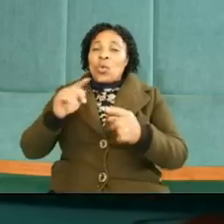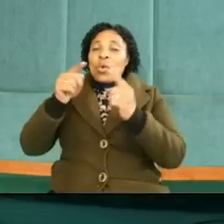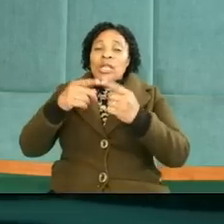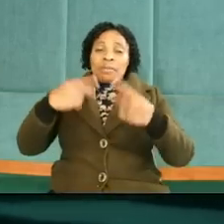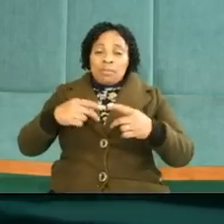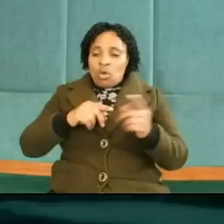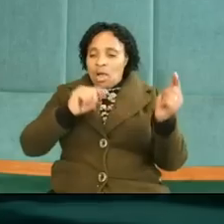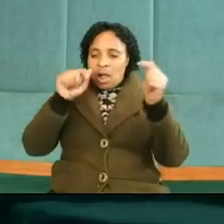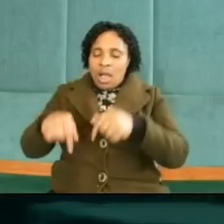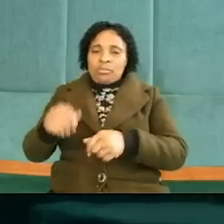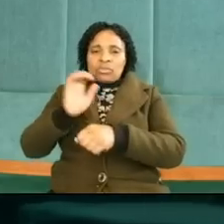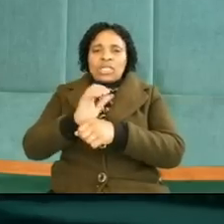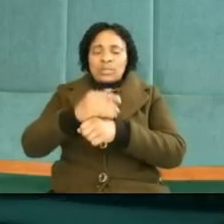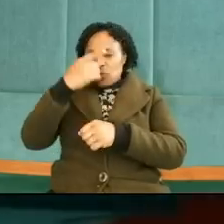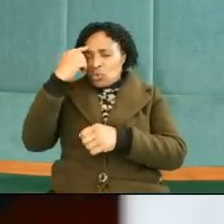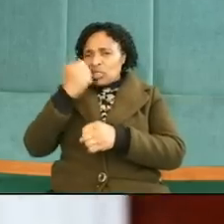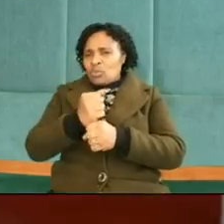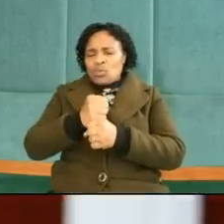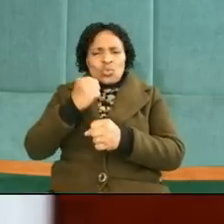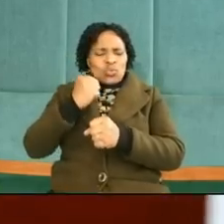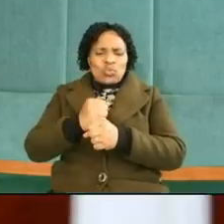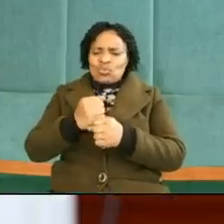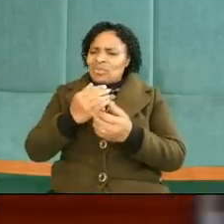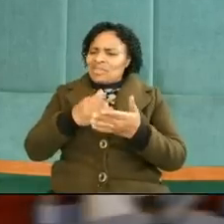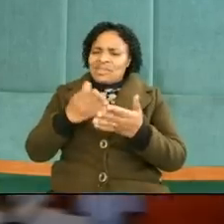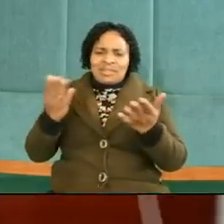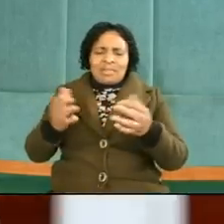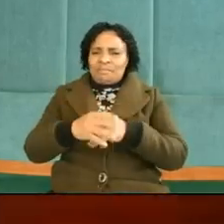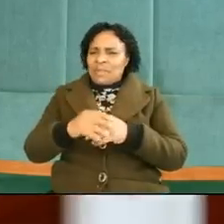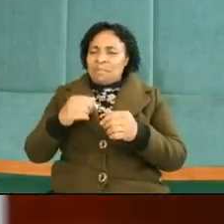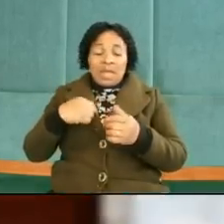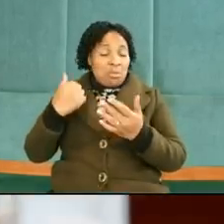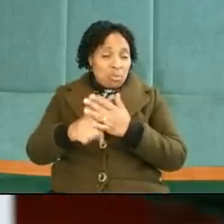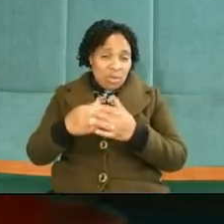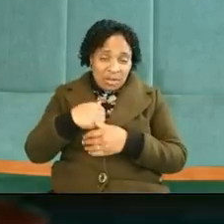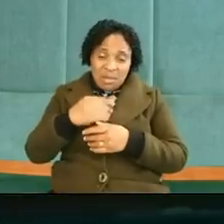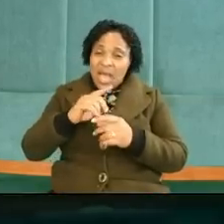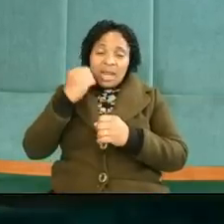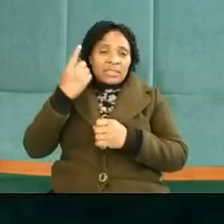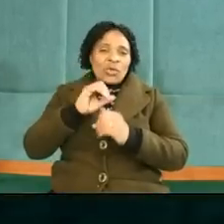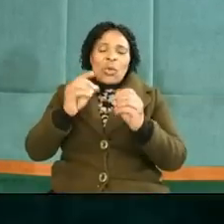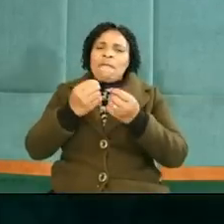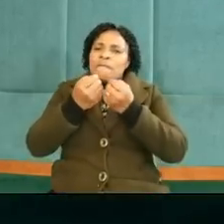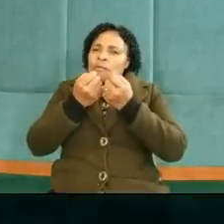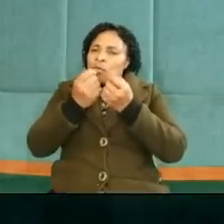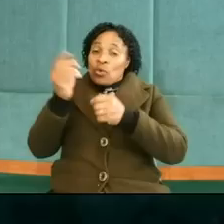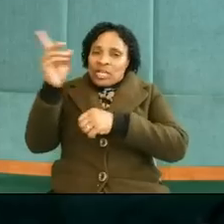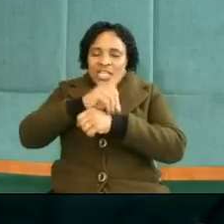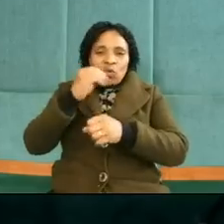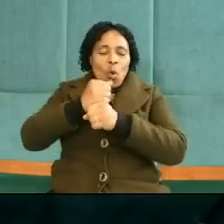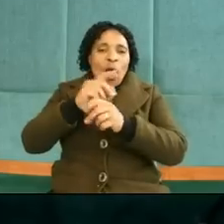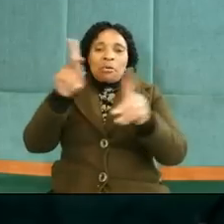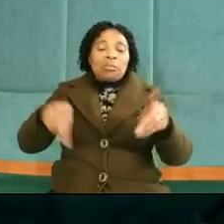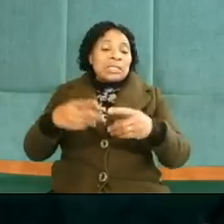can't come to church because they have to work, or because they do, because of that, because I'm troubled because they don't understand. In a few days, your workplace will